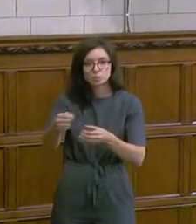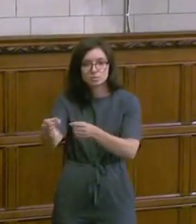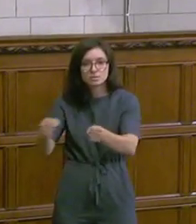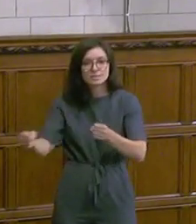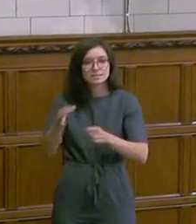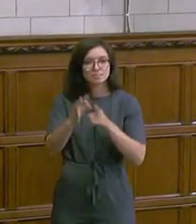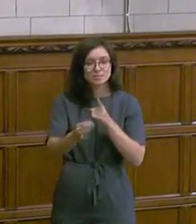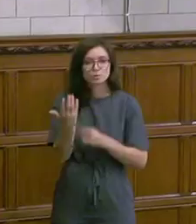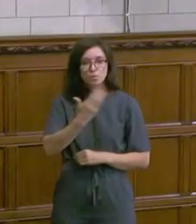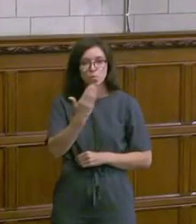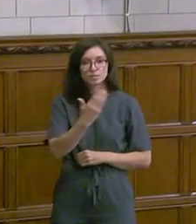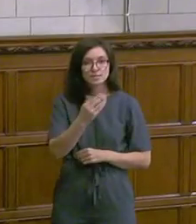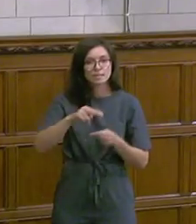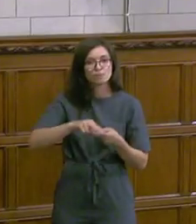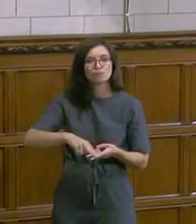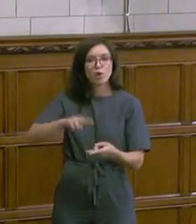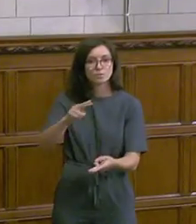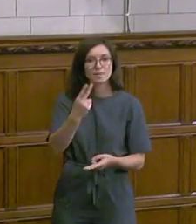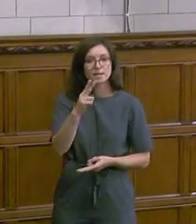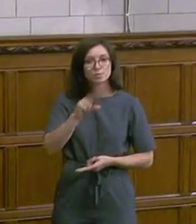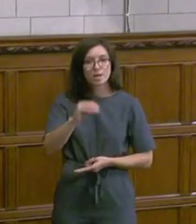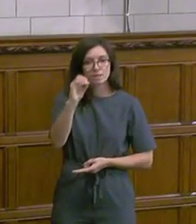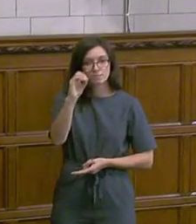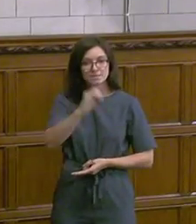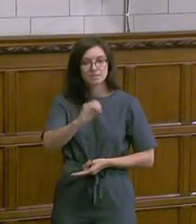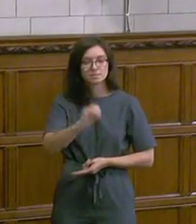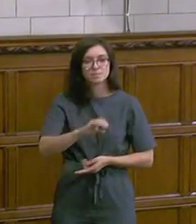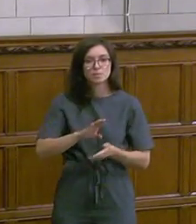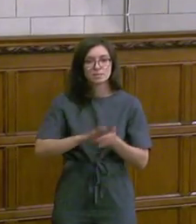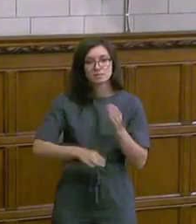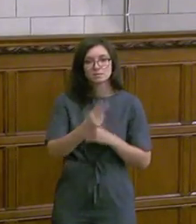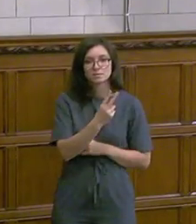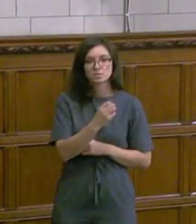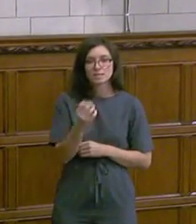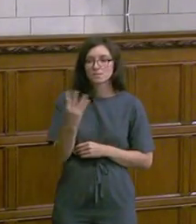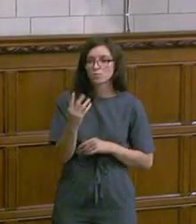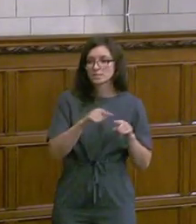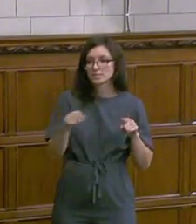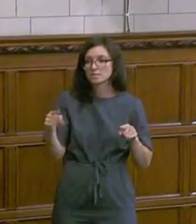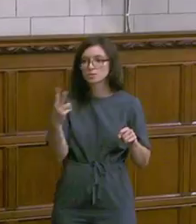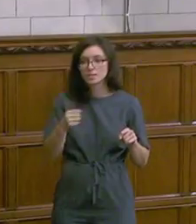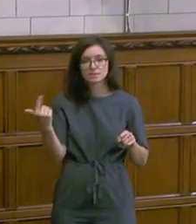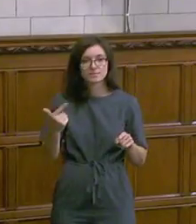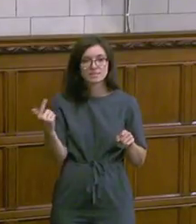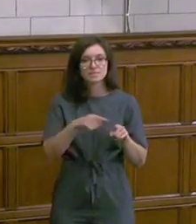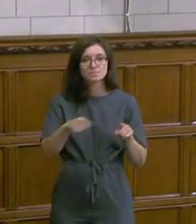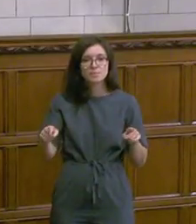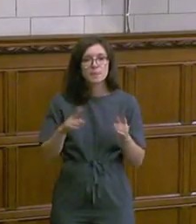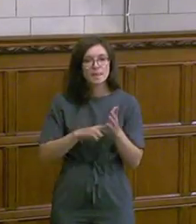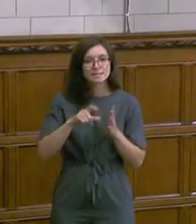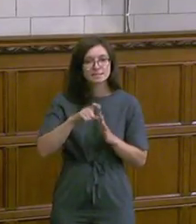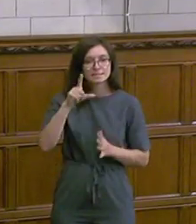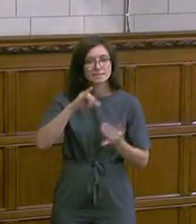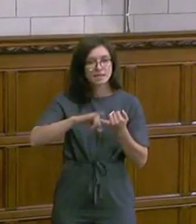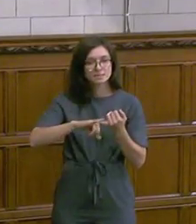by 12.5% between 2014 and 2017. The National Deaf Children's Society has published